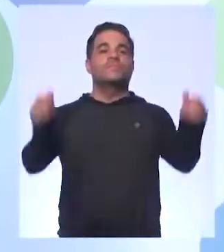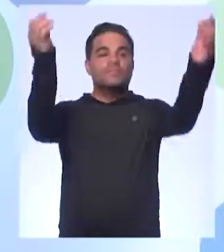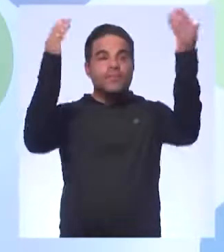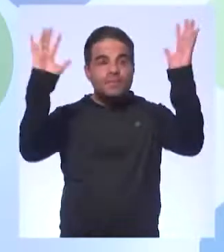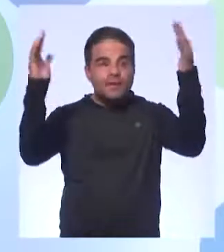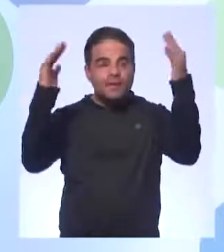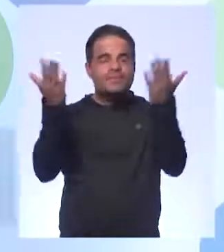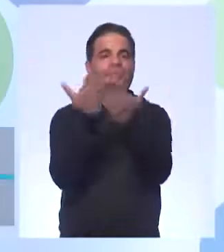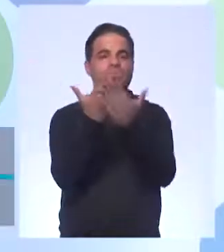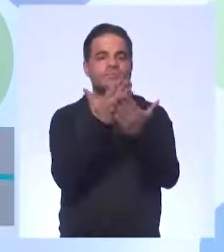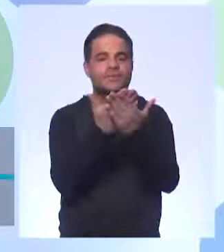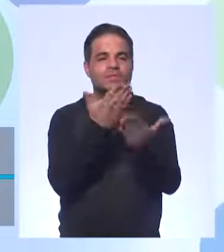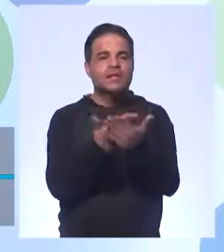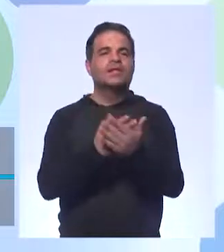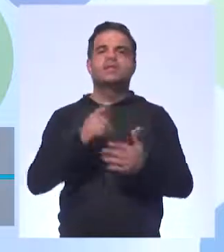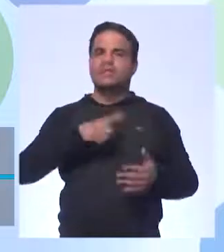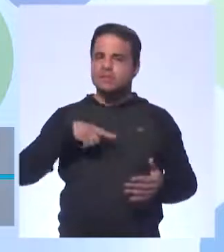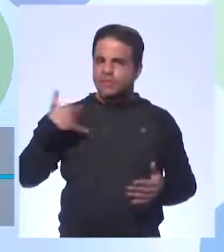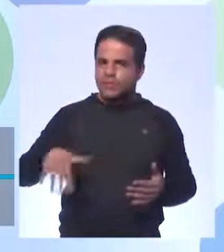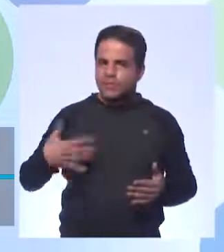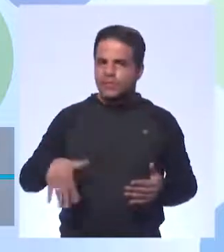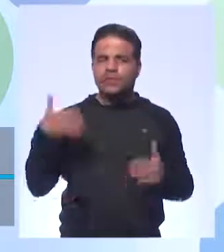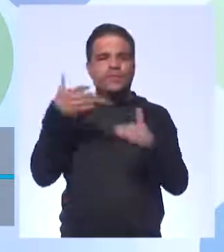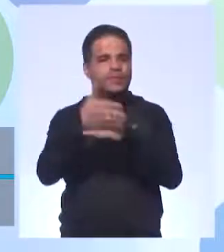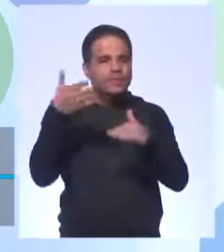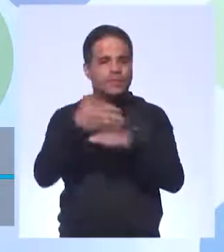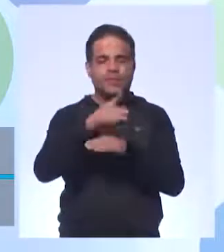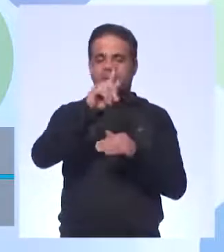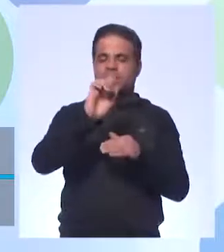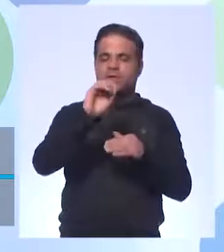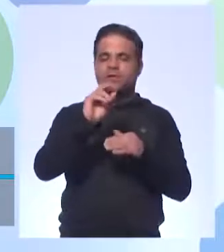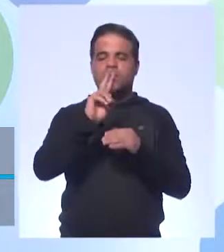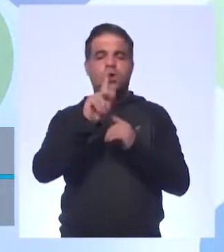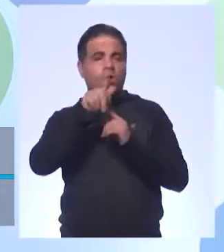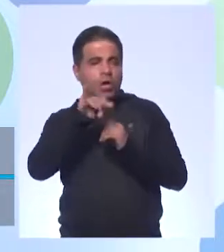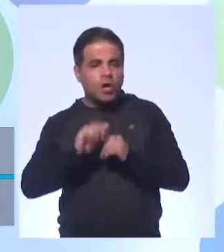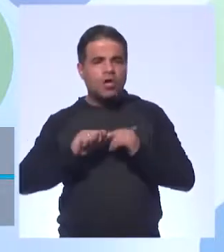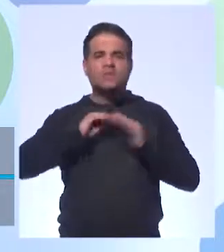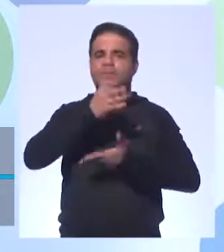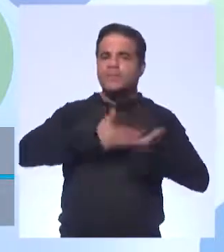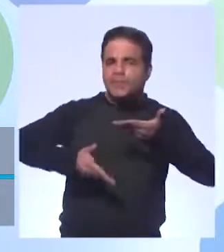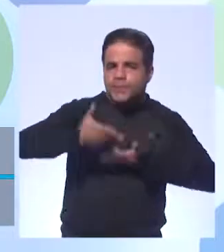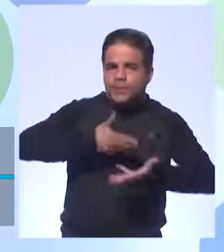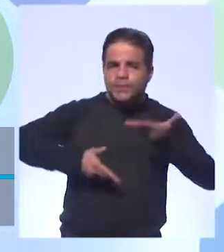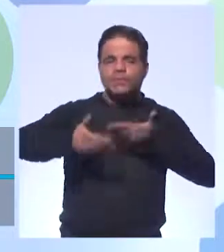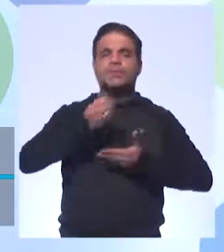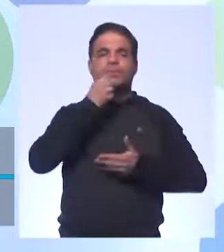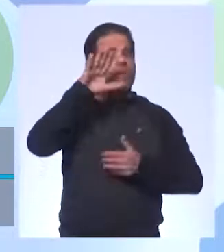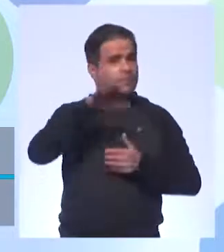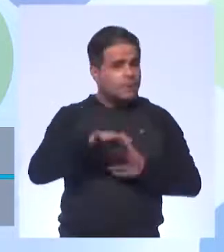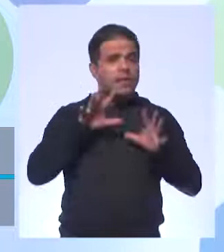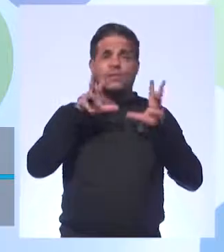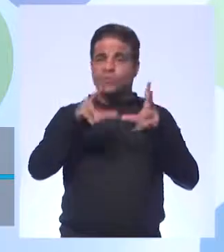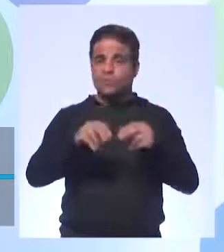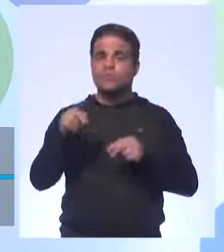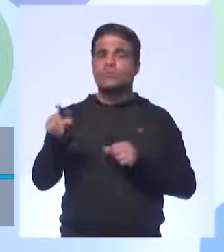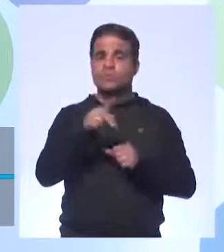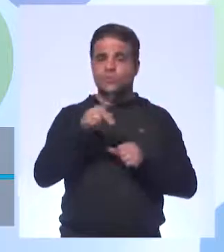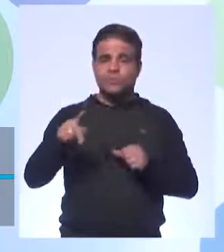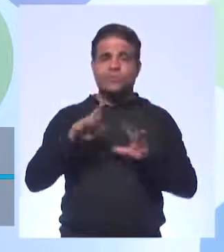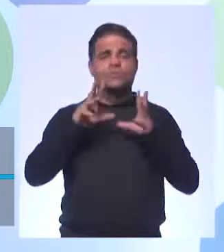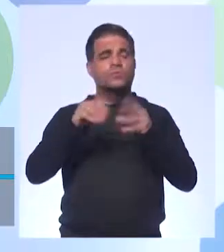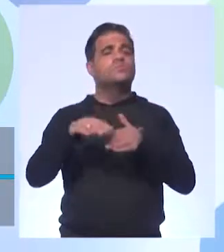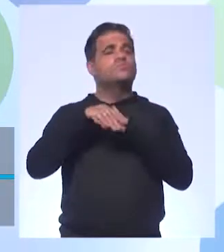Parabéns, estudantes. Olha, temos muitas participações aqui, Georgia, legal a interação com os nossos estudantes. Uma boa tarde aí a todos os professores que ainda não